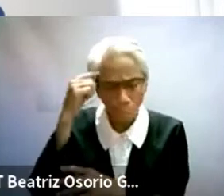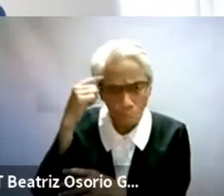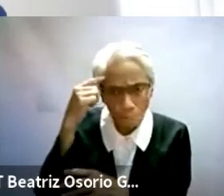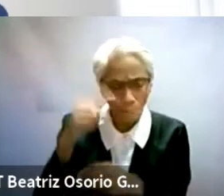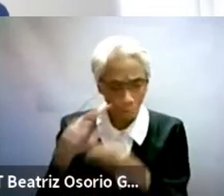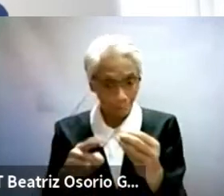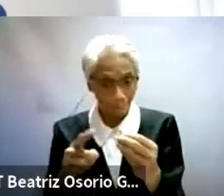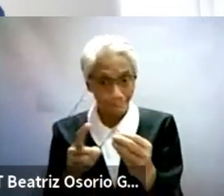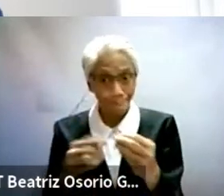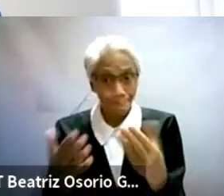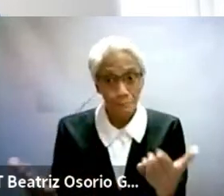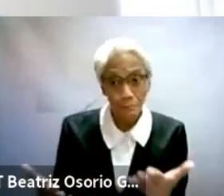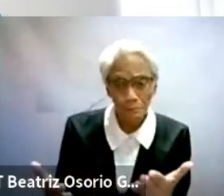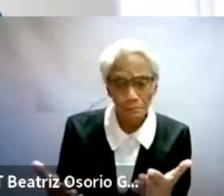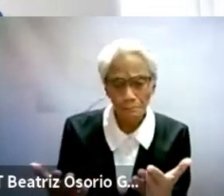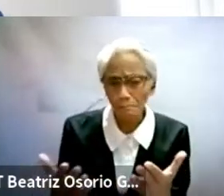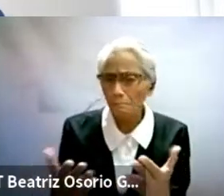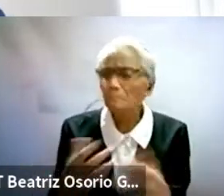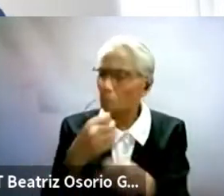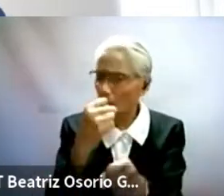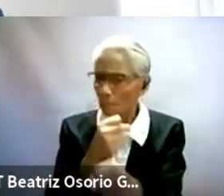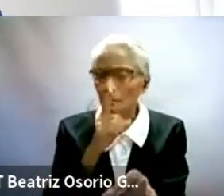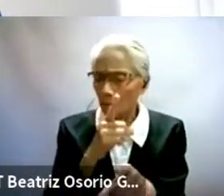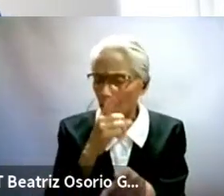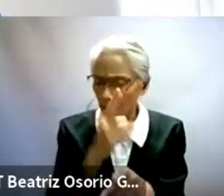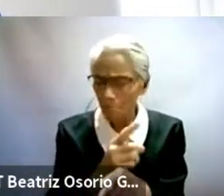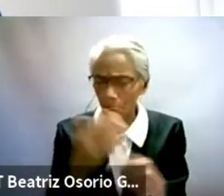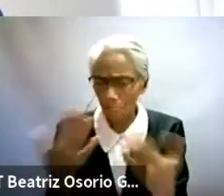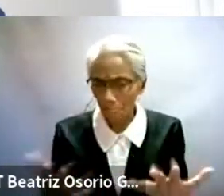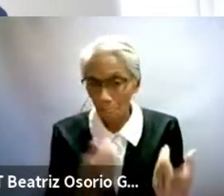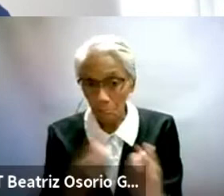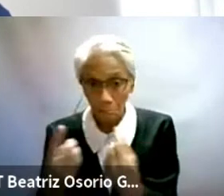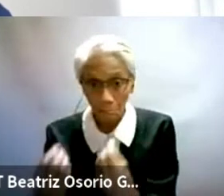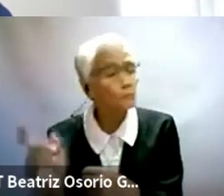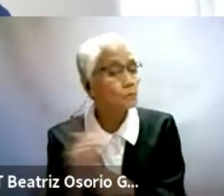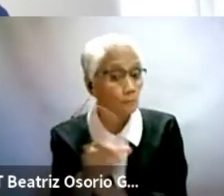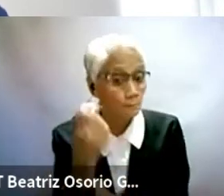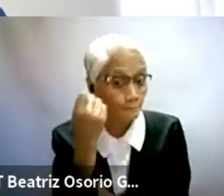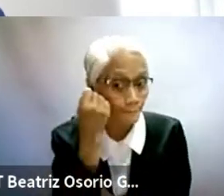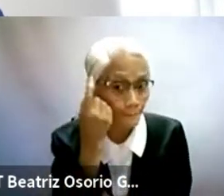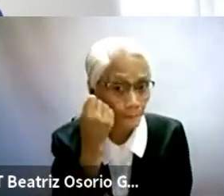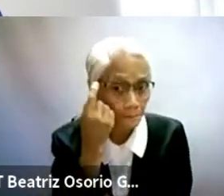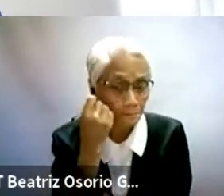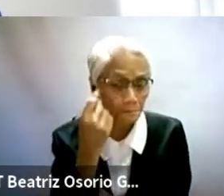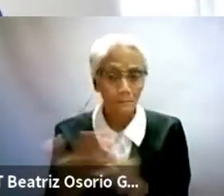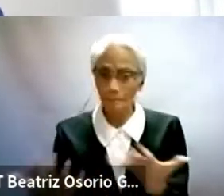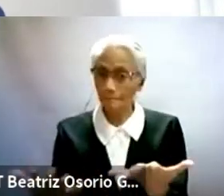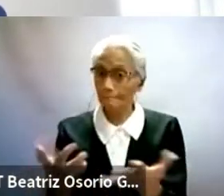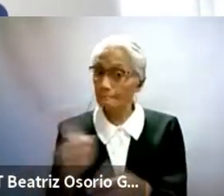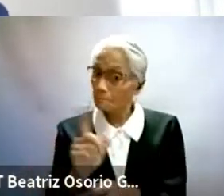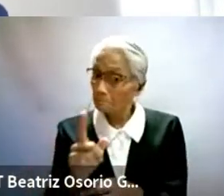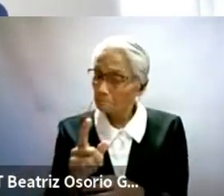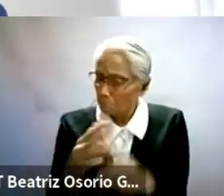ground up and to ensure that we do not only what we understand, not only what is